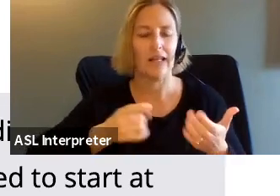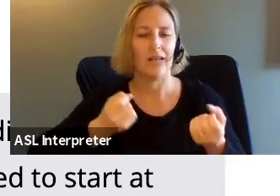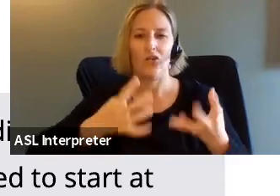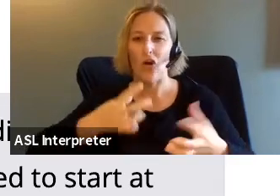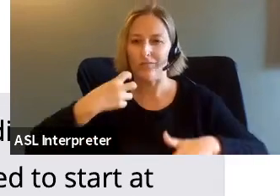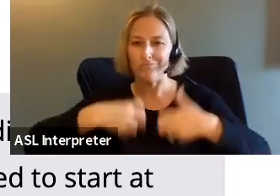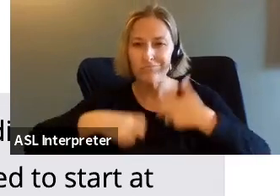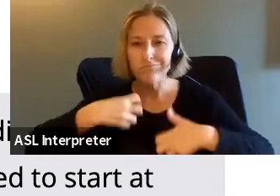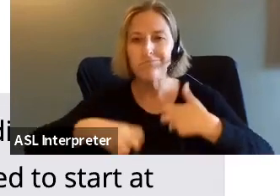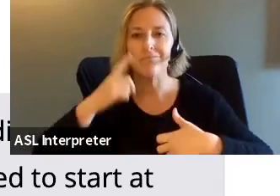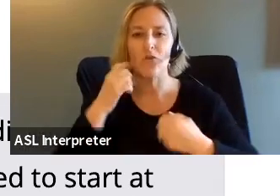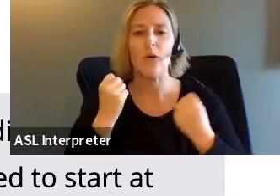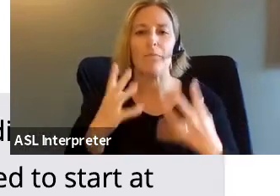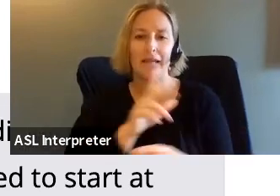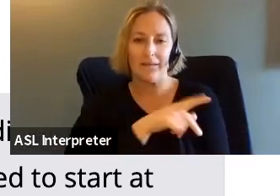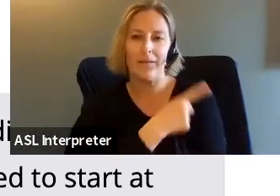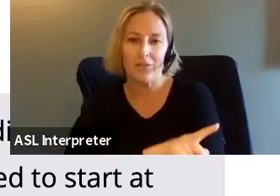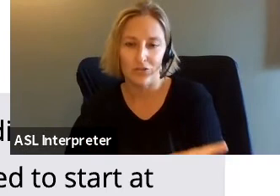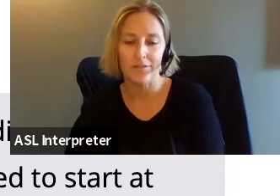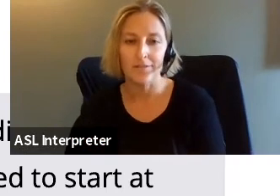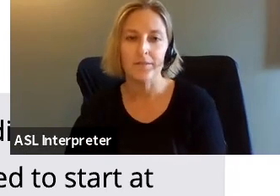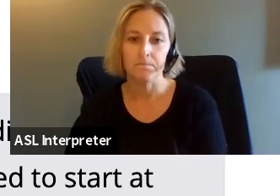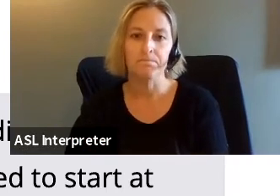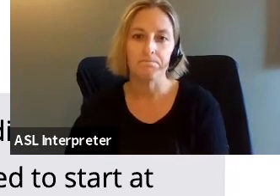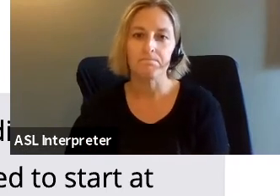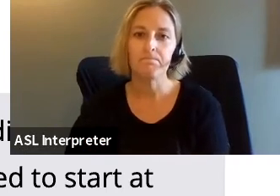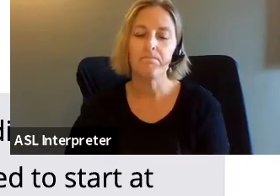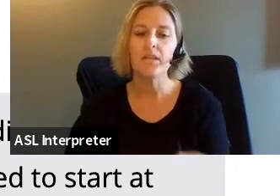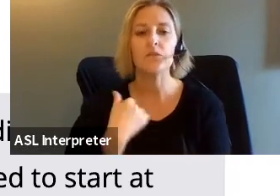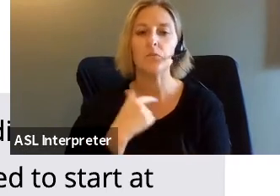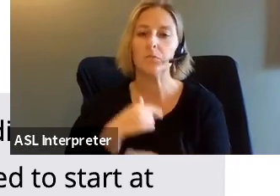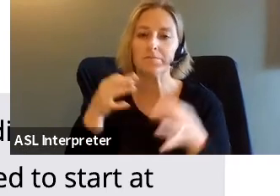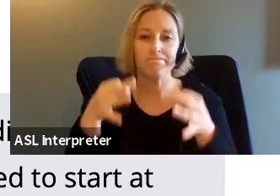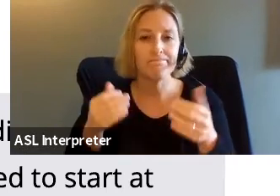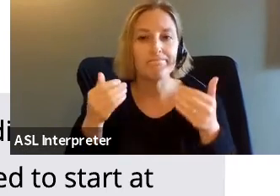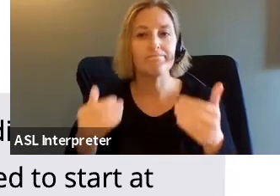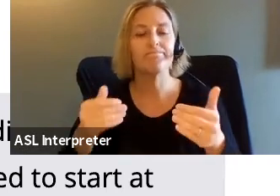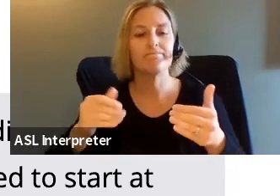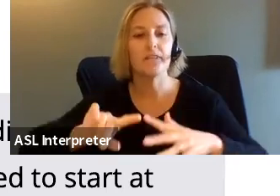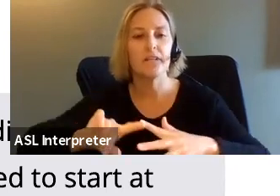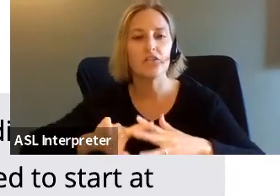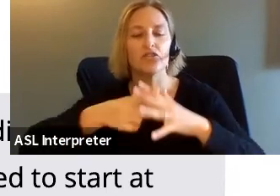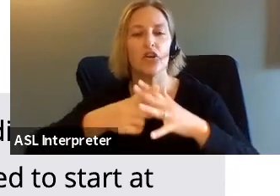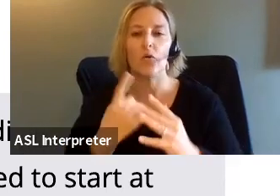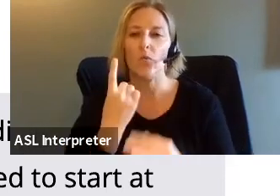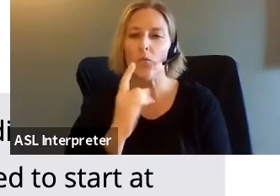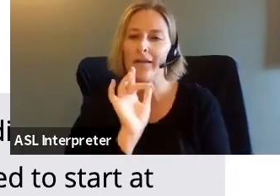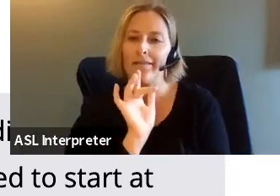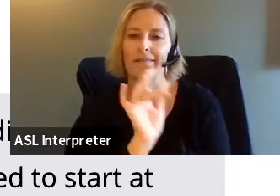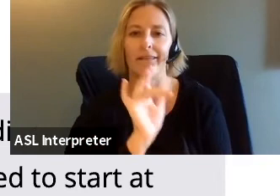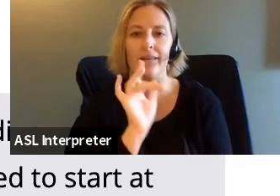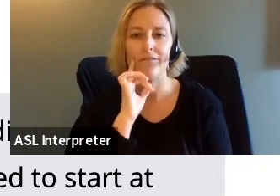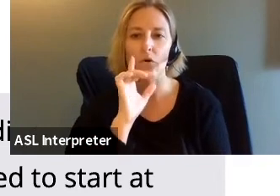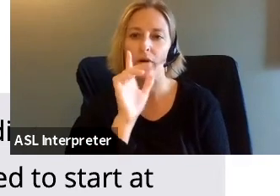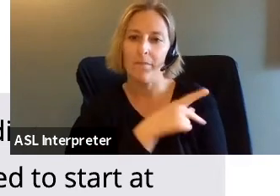for patients. And so we decided to be able to deploy just a single click to patients via text or email